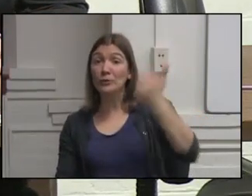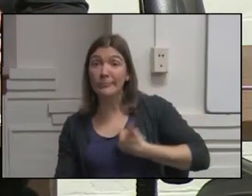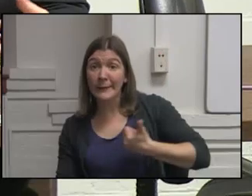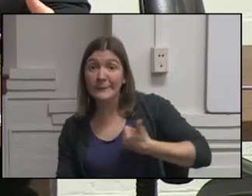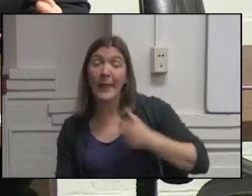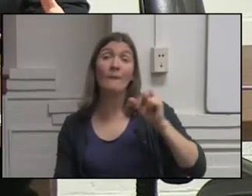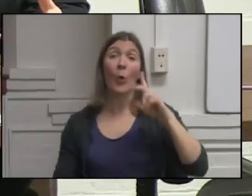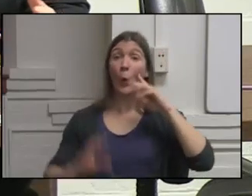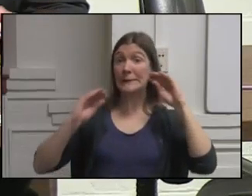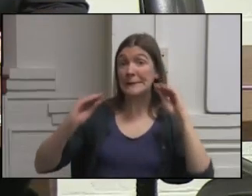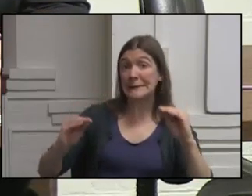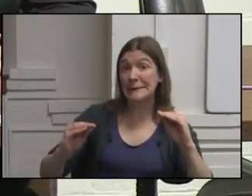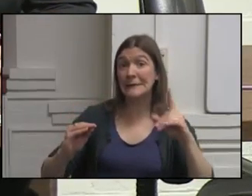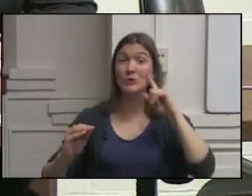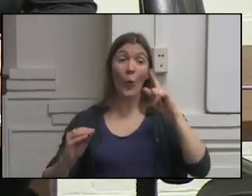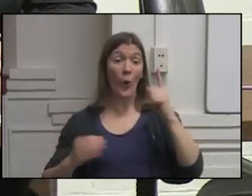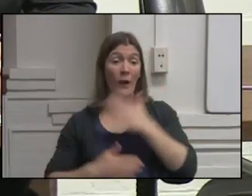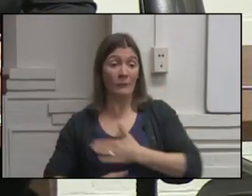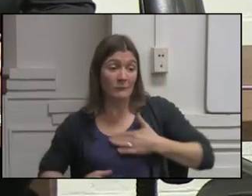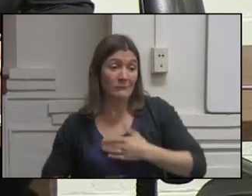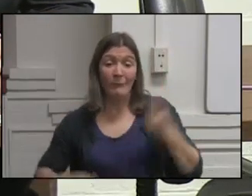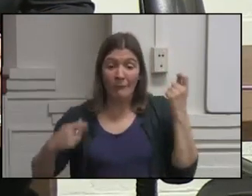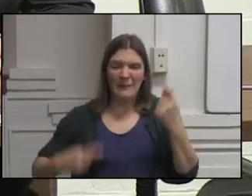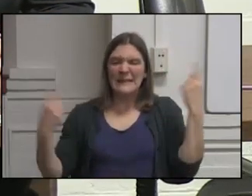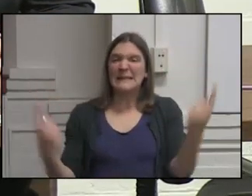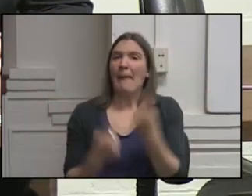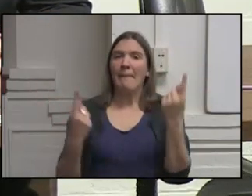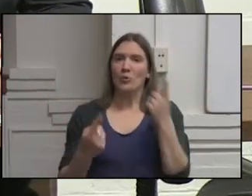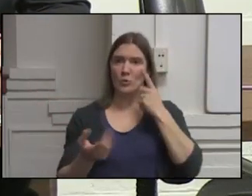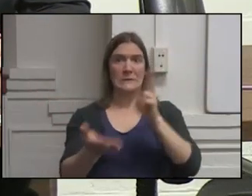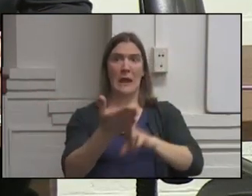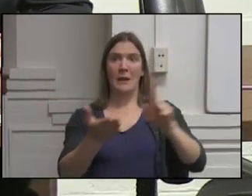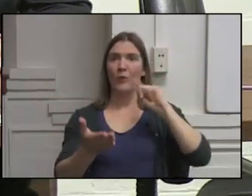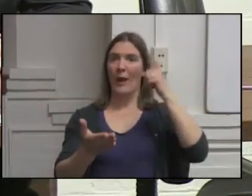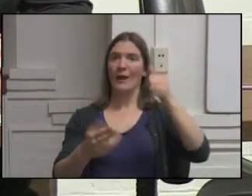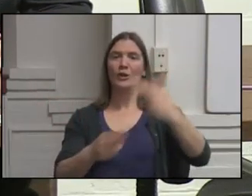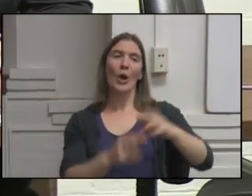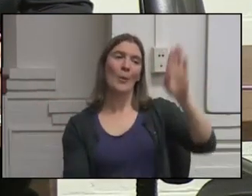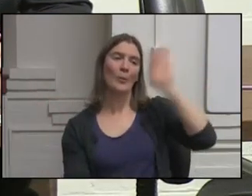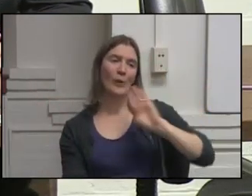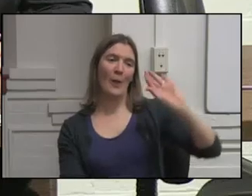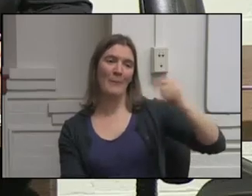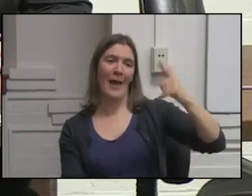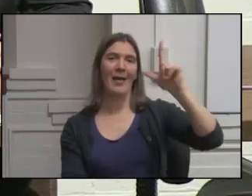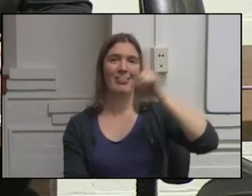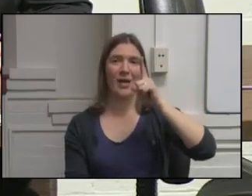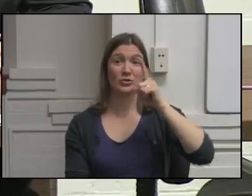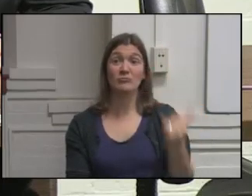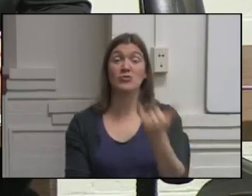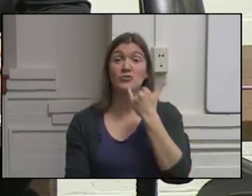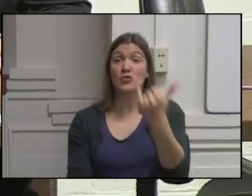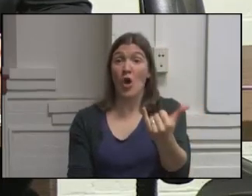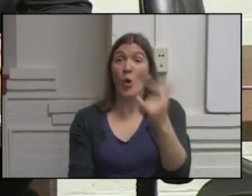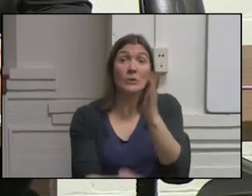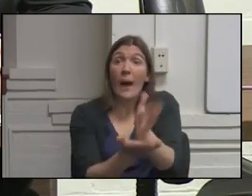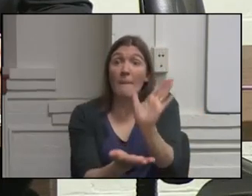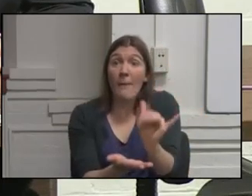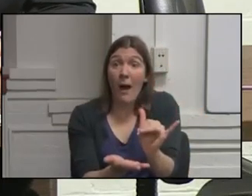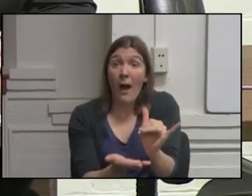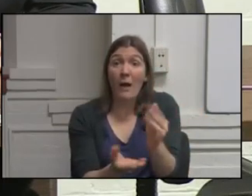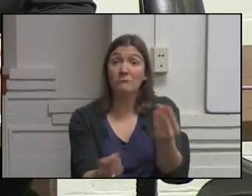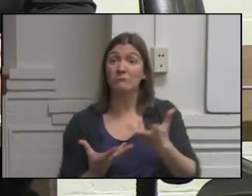or you've got some entertainment, you can sign up for a brown bag lunch by calling the River Garden or stopping